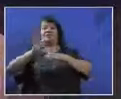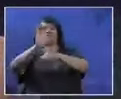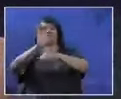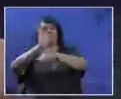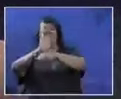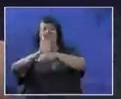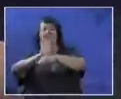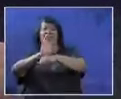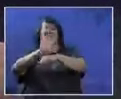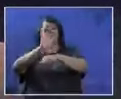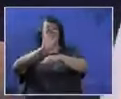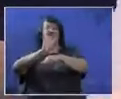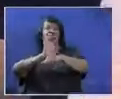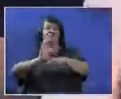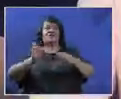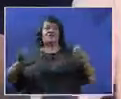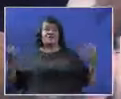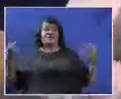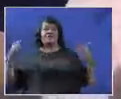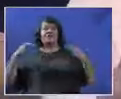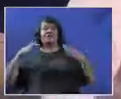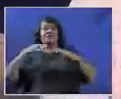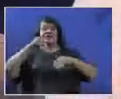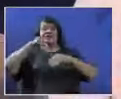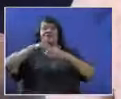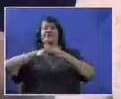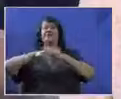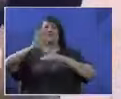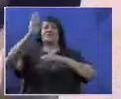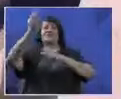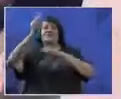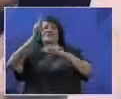To this house, and gather in his name,